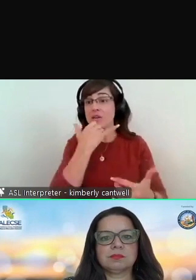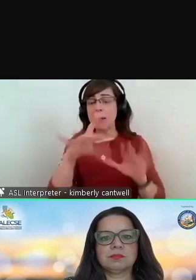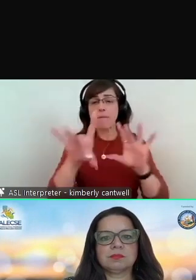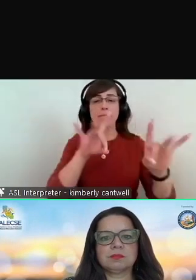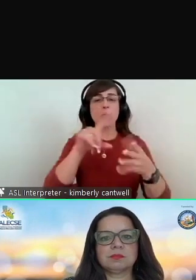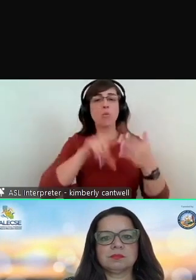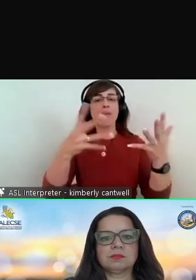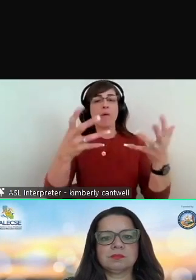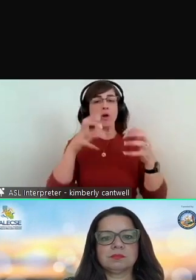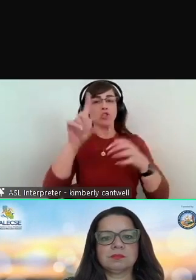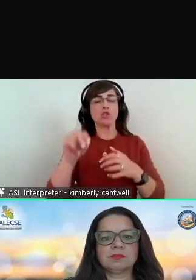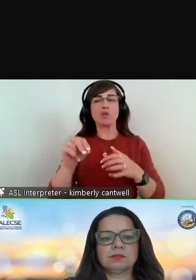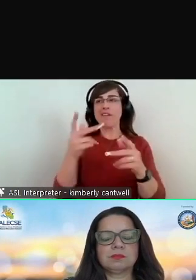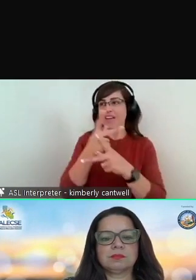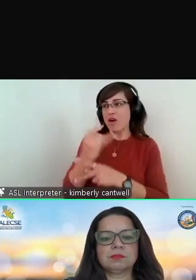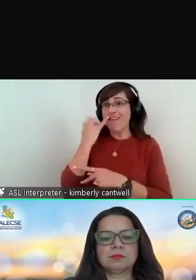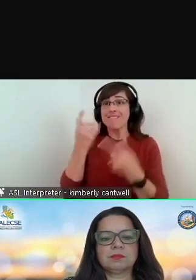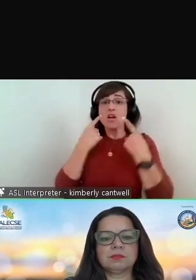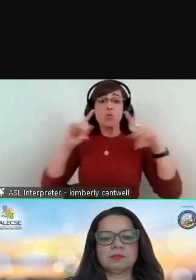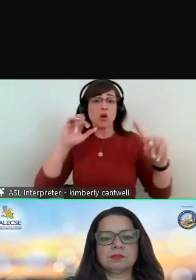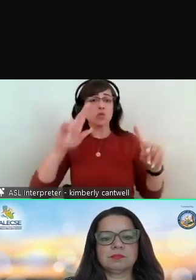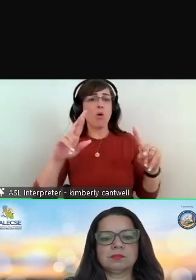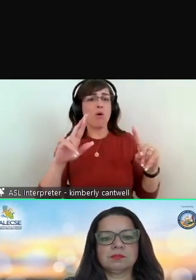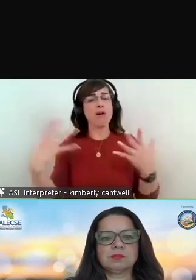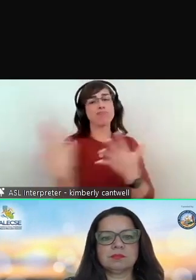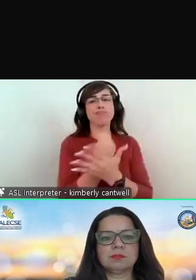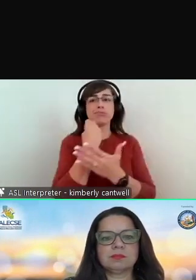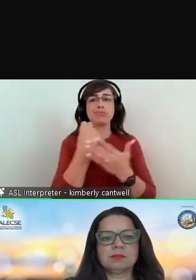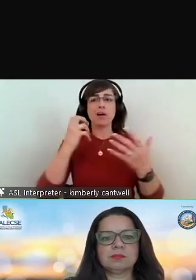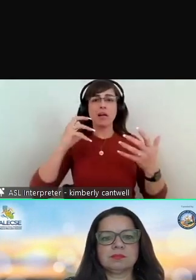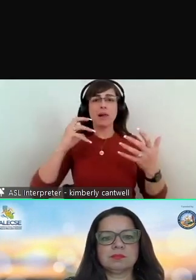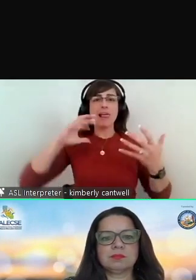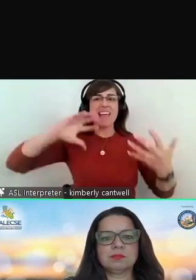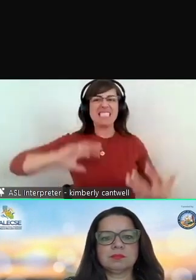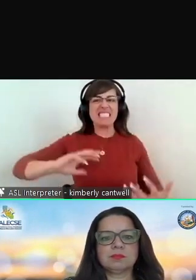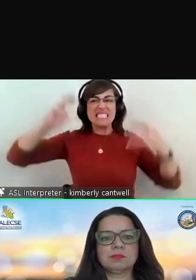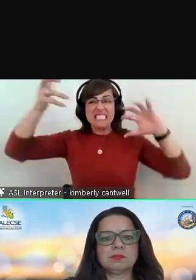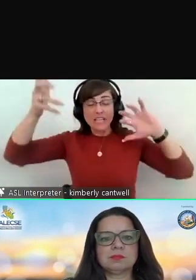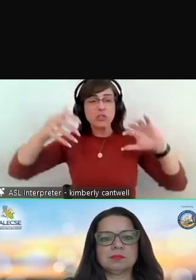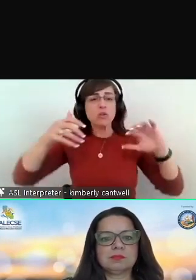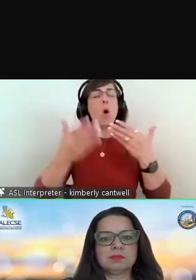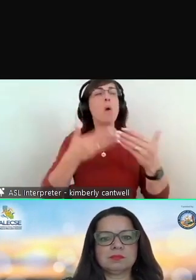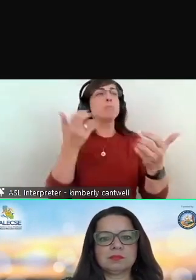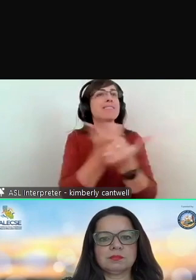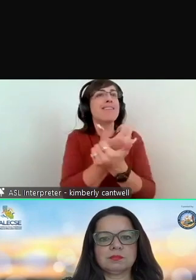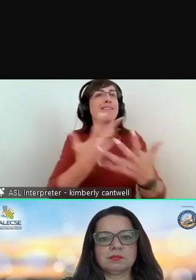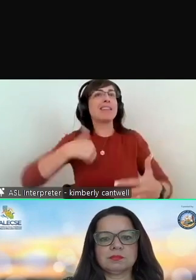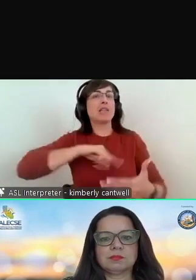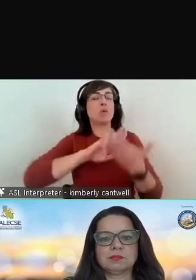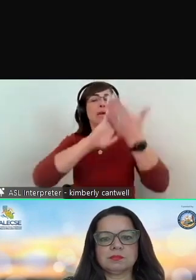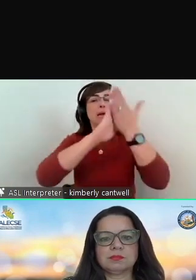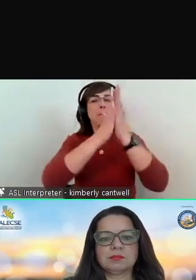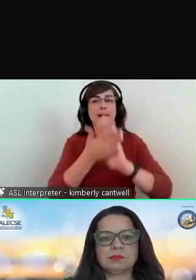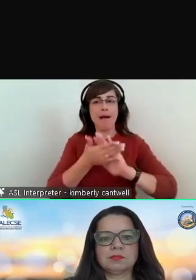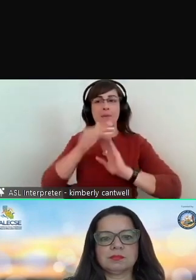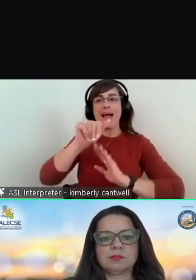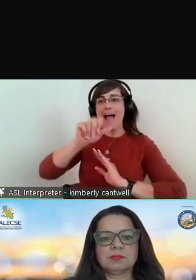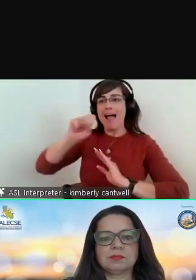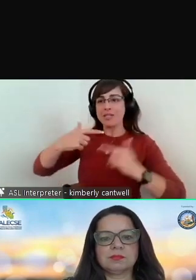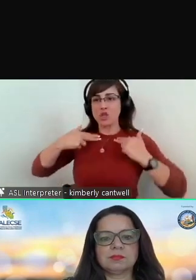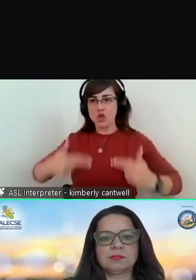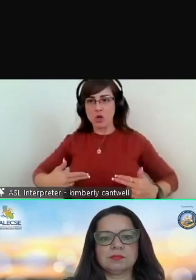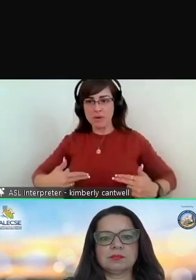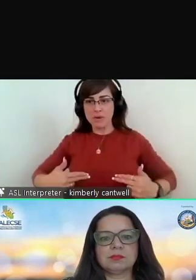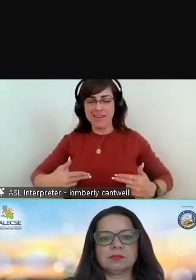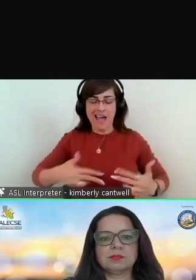out whether it works, learning to deal with triumph and disaster. Almost everything that we become as human beings has got